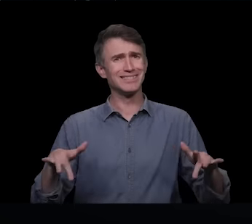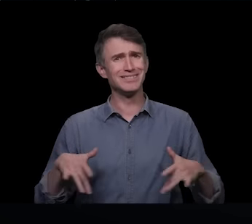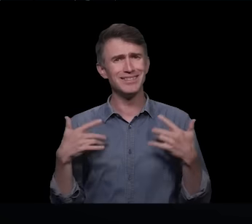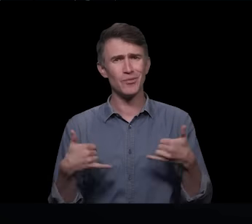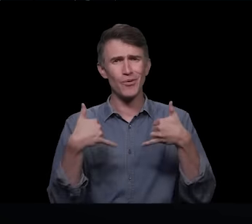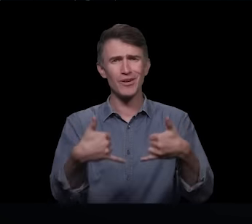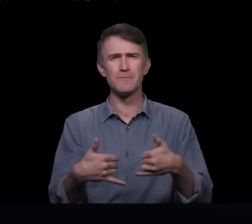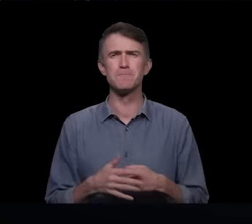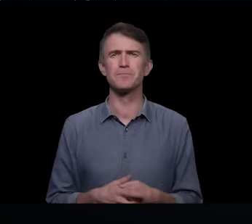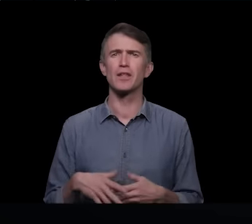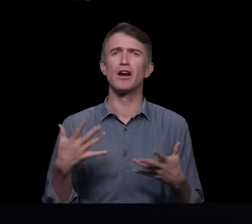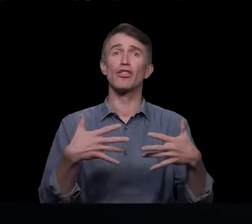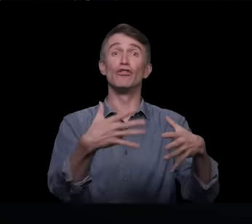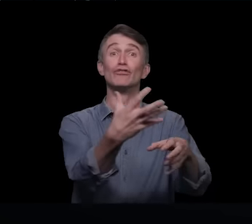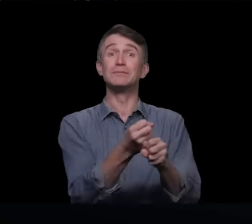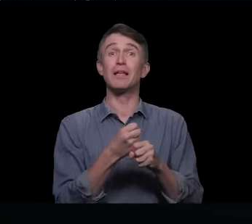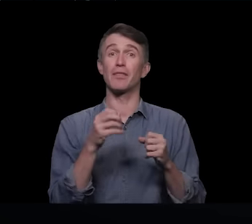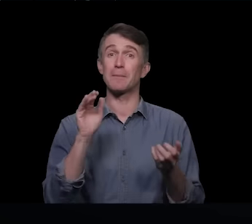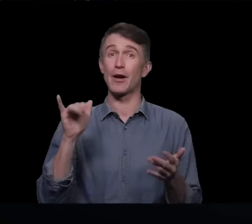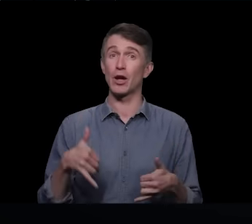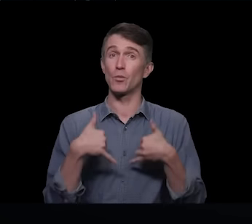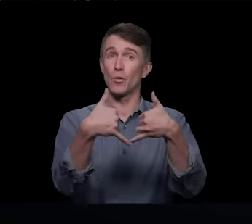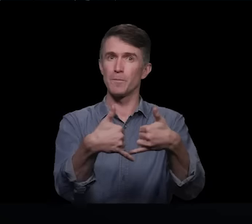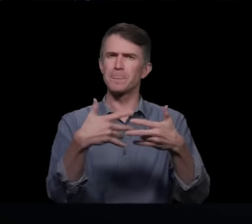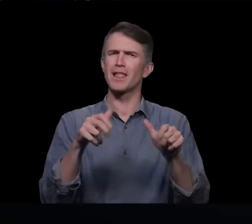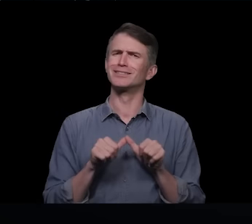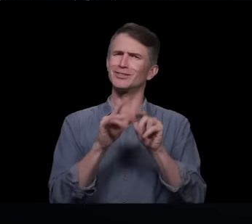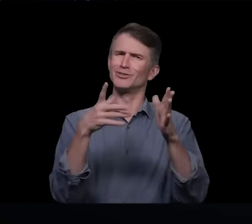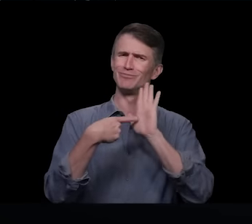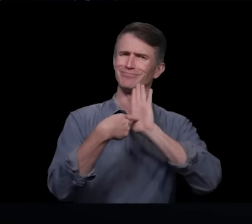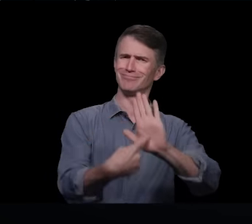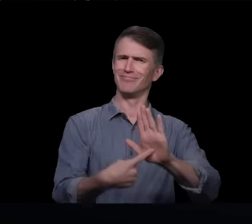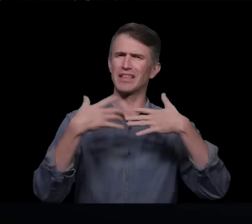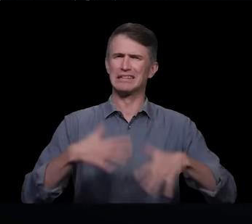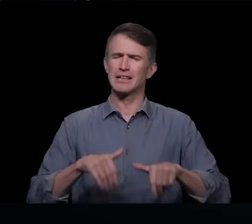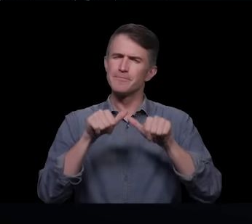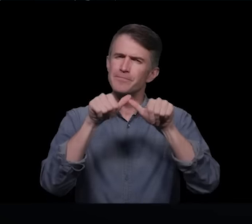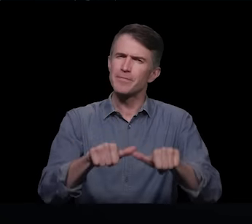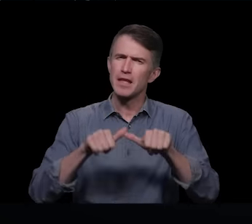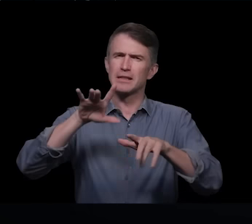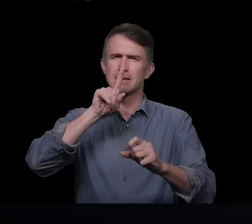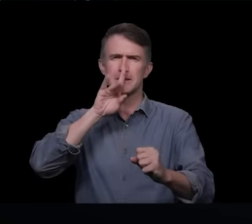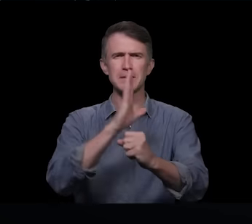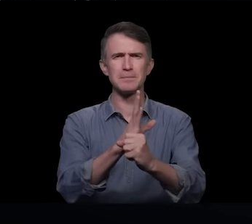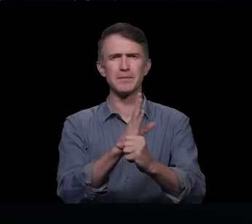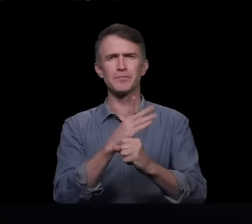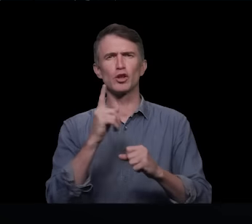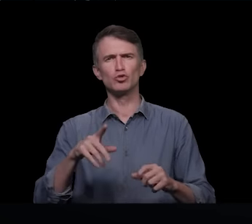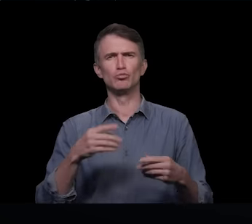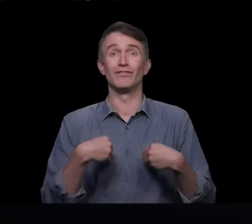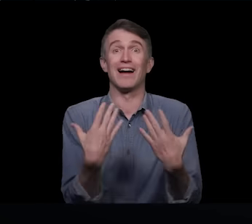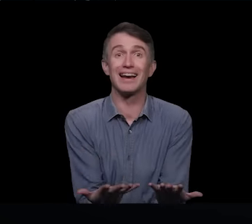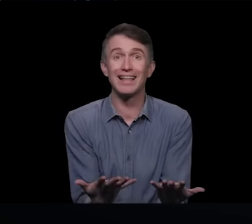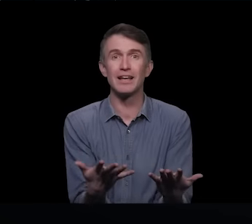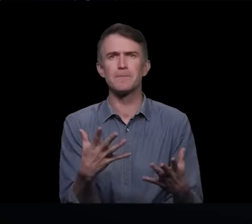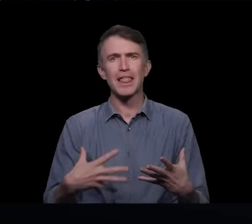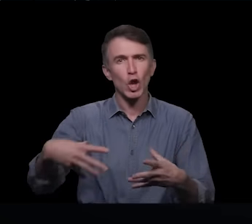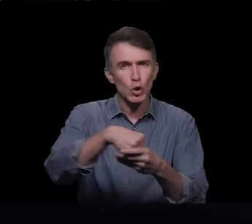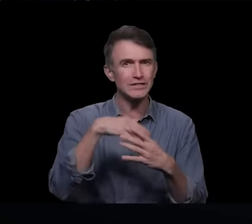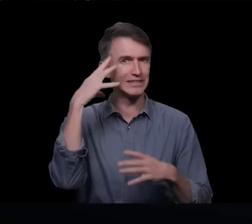in hosting these awards. The recipient of the Barry Award for Innovation continues to demonstrate a steadfast commitment